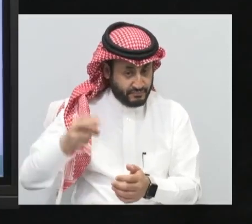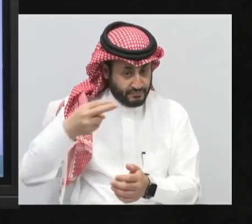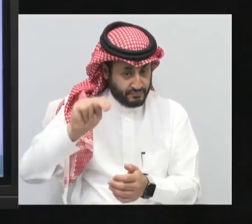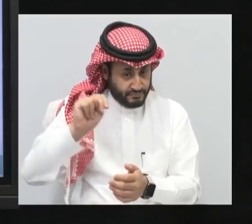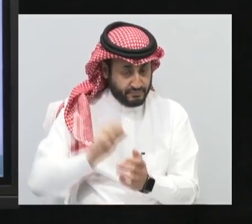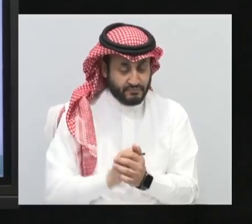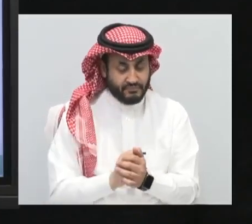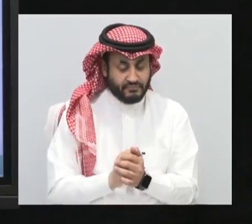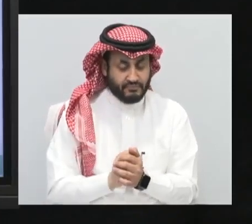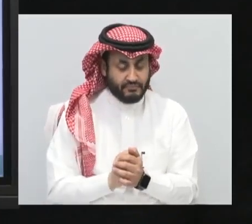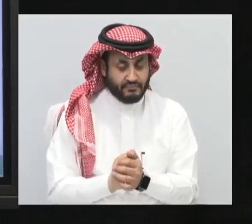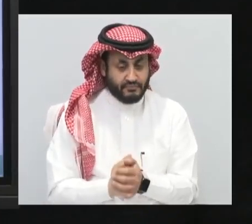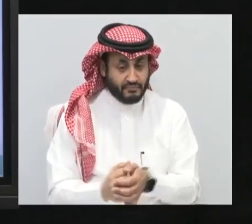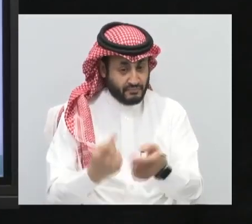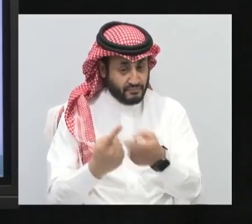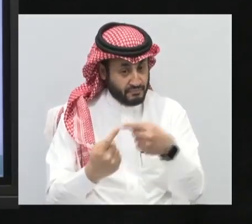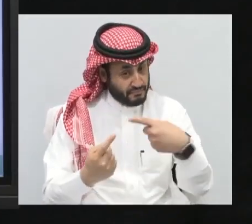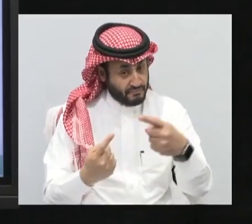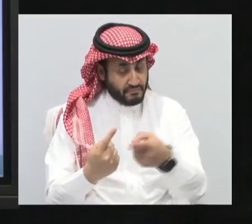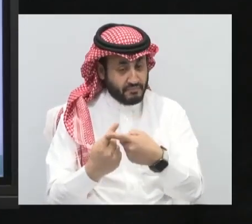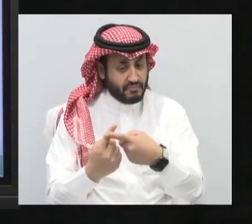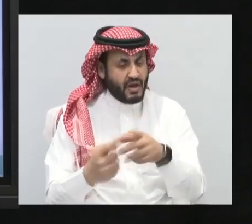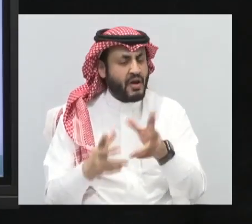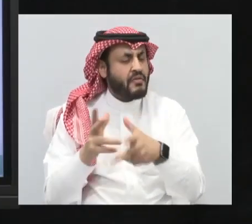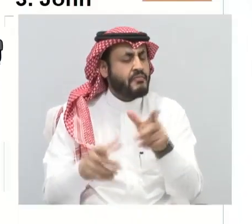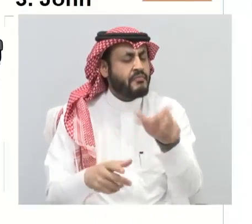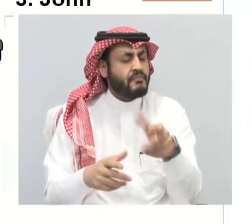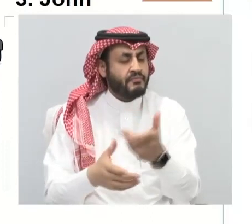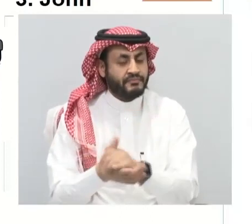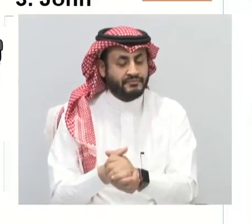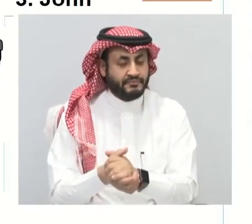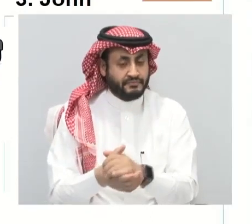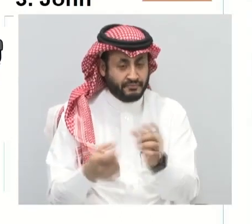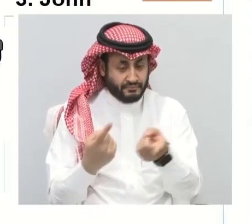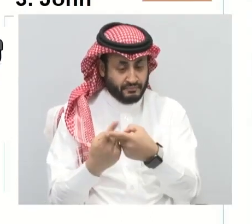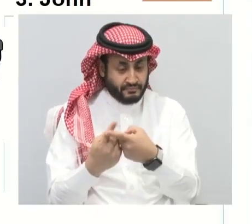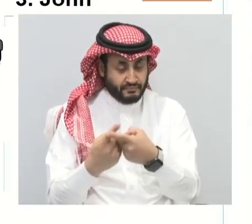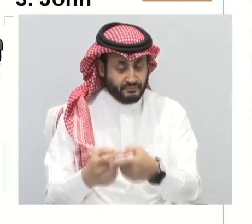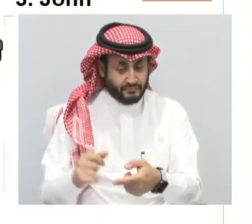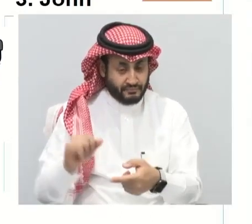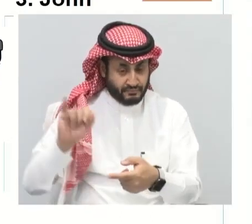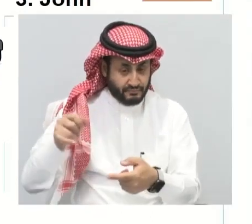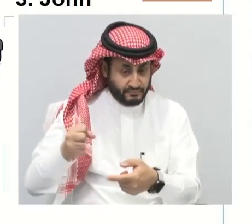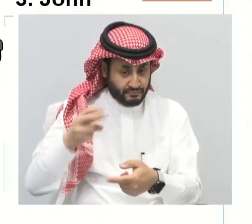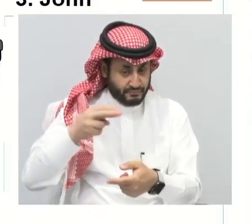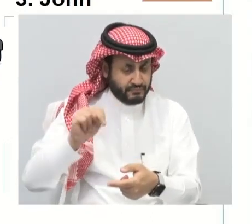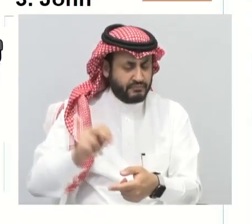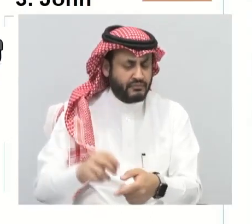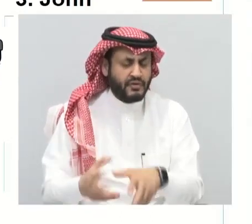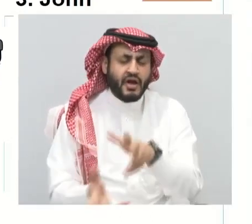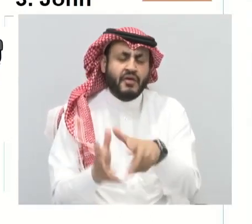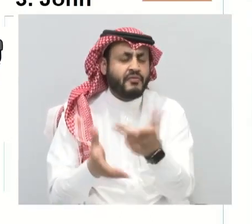and it is very good to start the note with to tell who called. So we can say here, John called. What does he